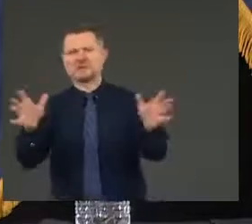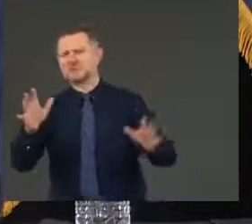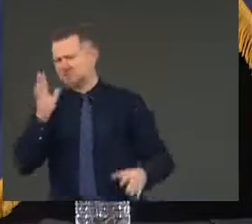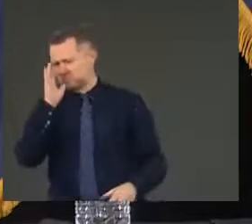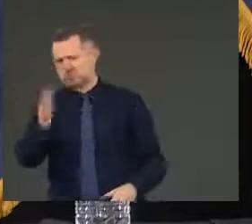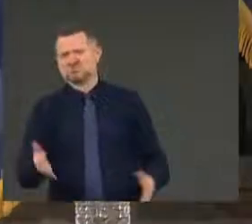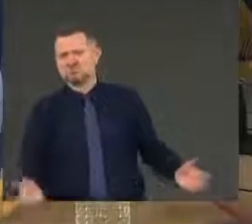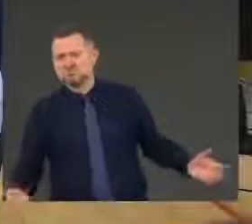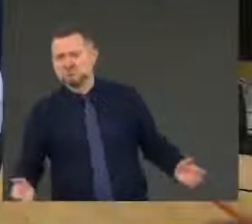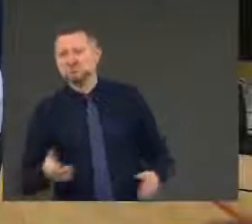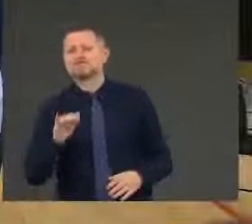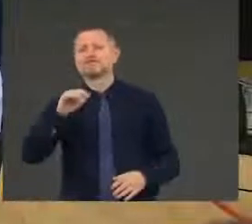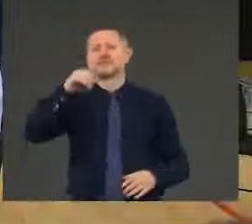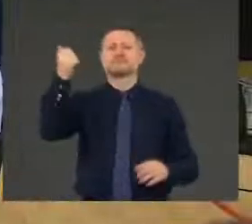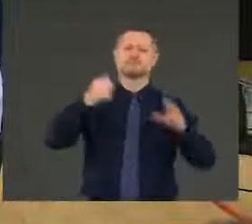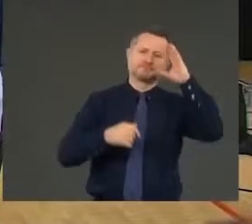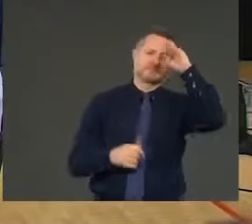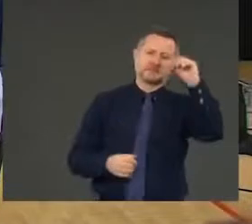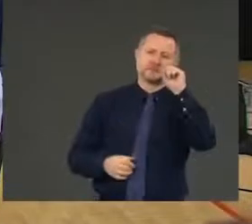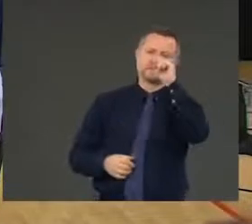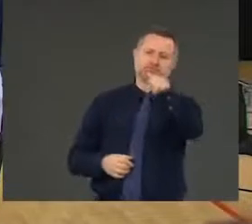Let's take one more. Yes.